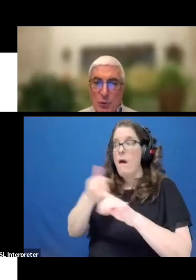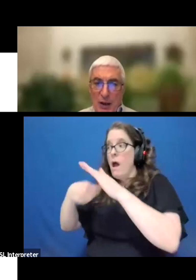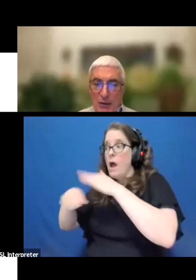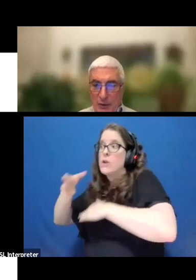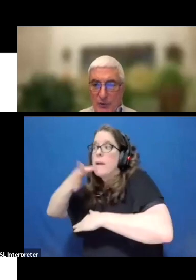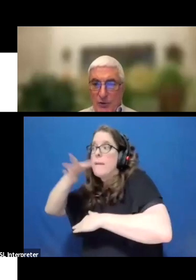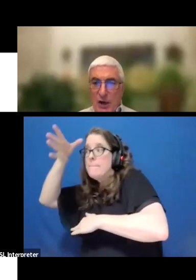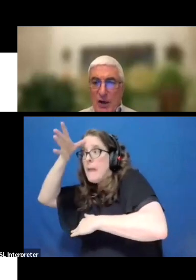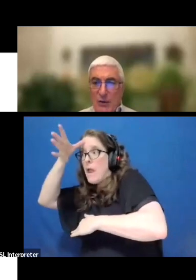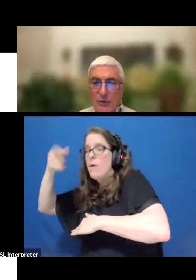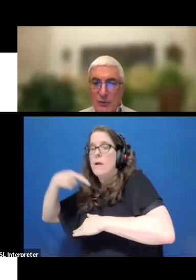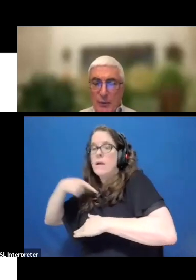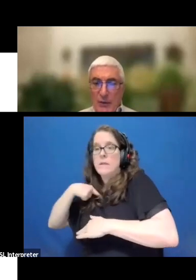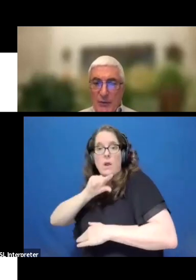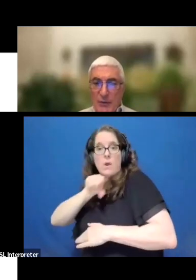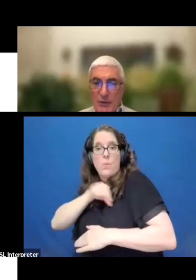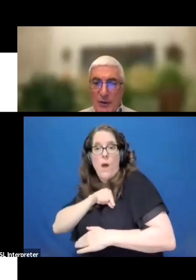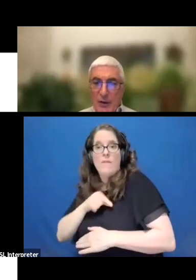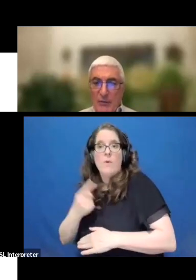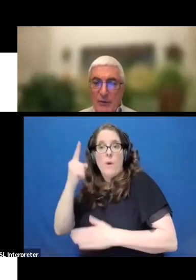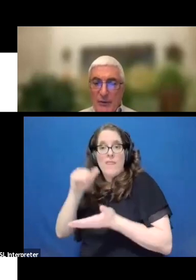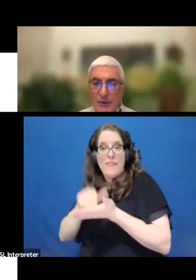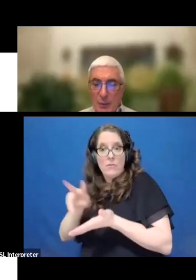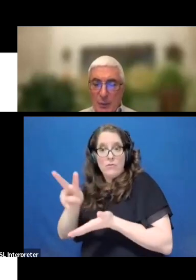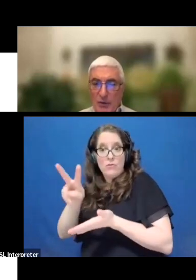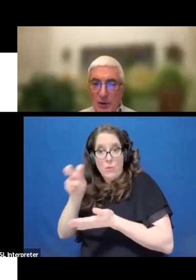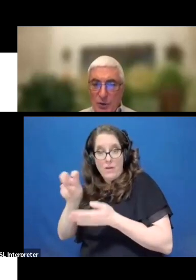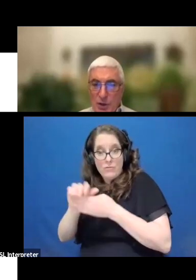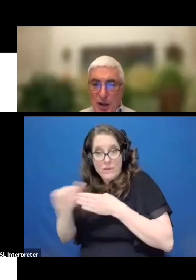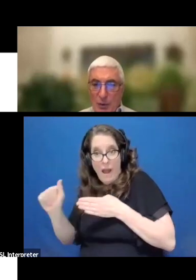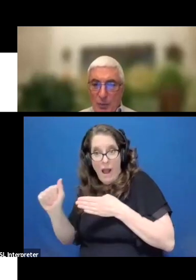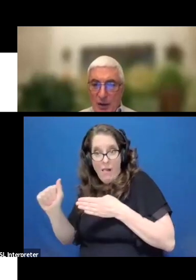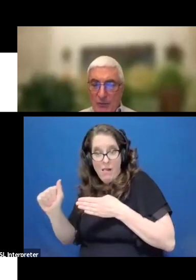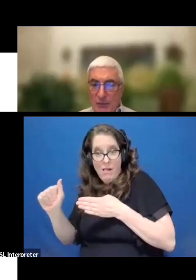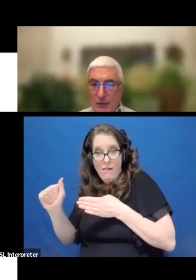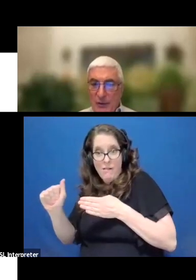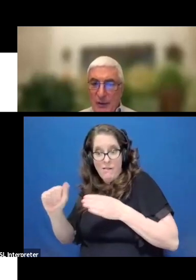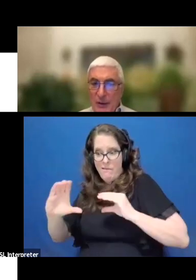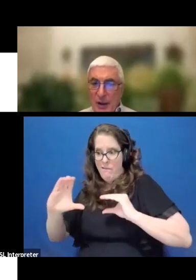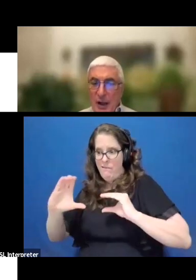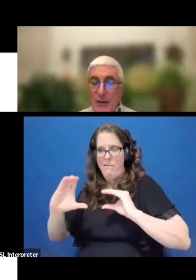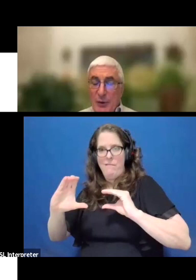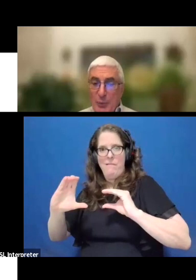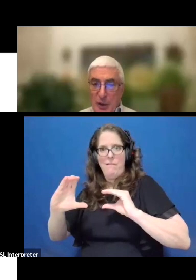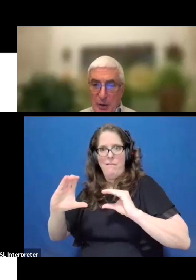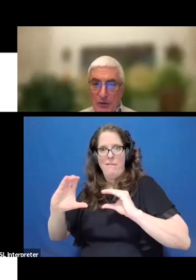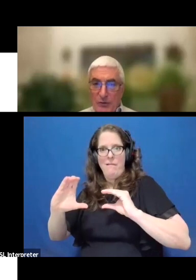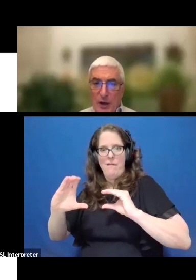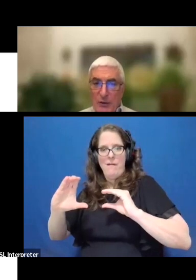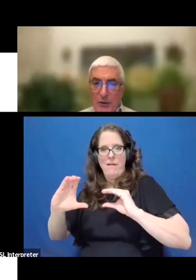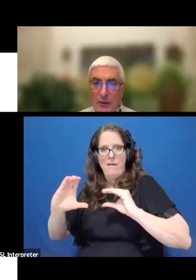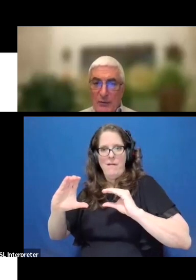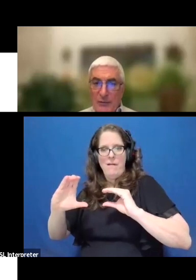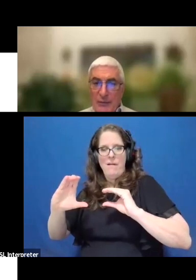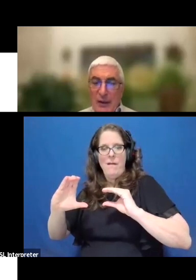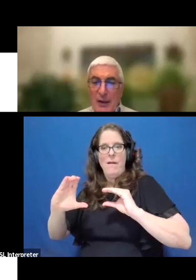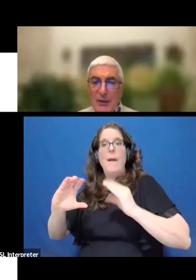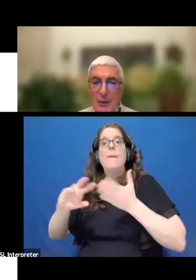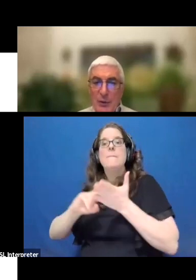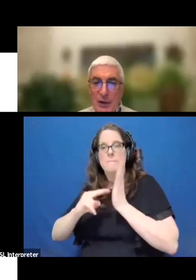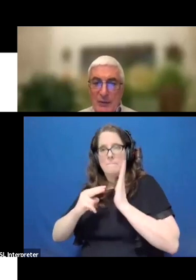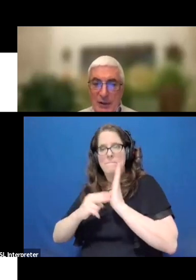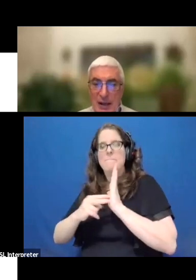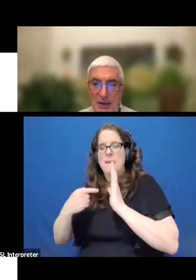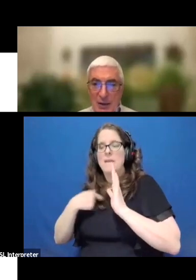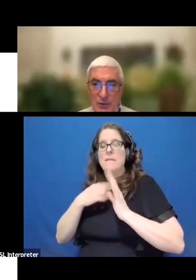for $1,200 a month of the disabled adult child benefit on their parent's record,